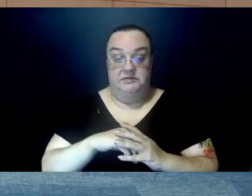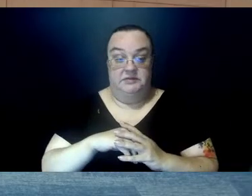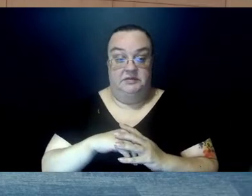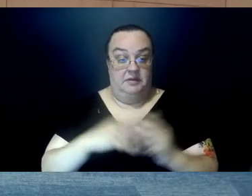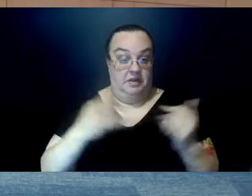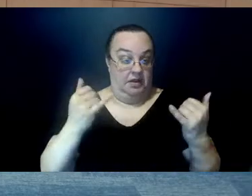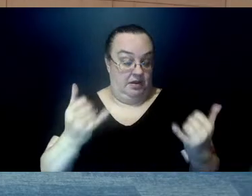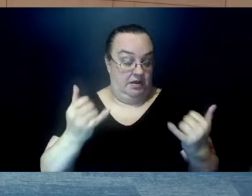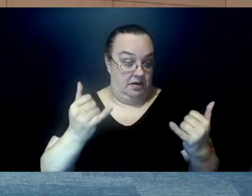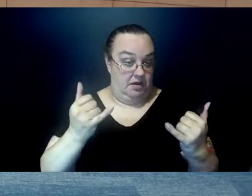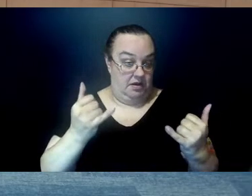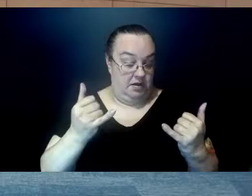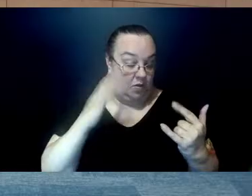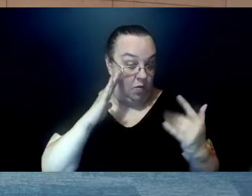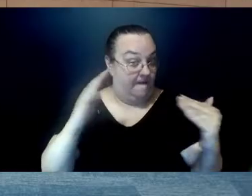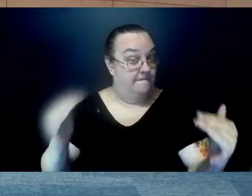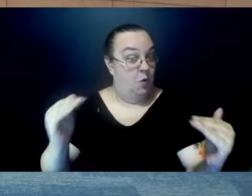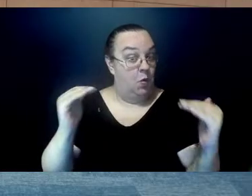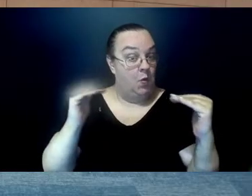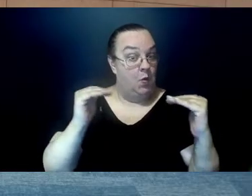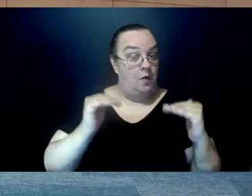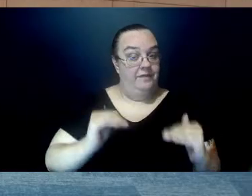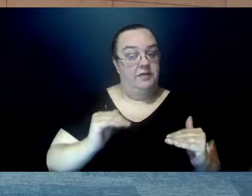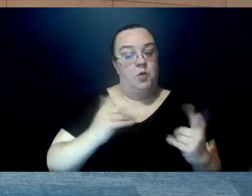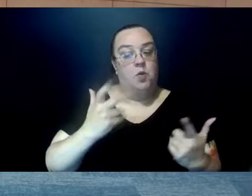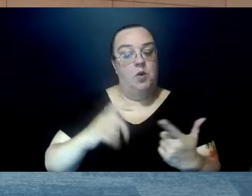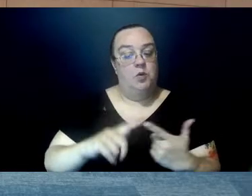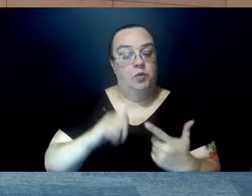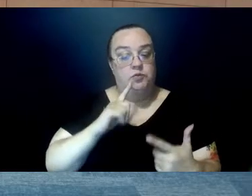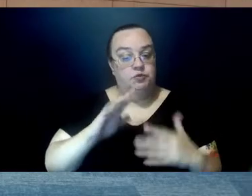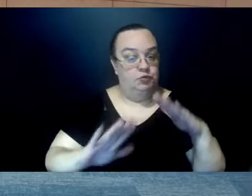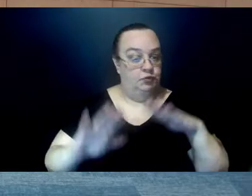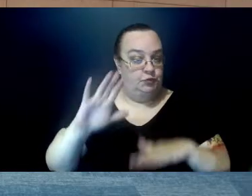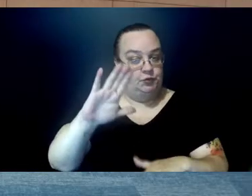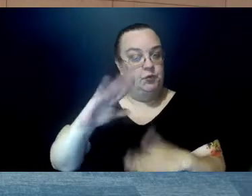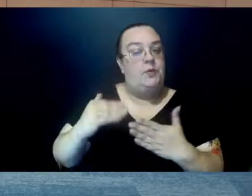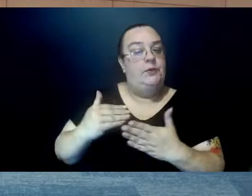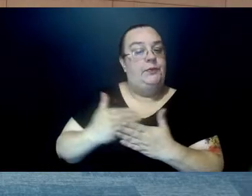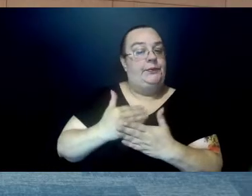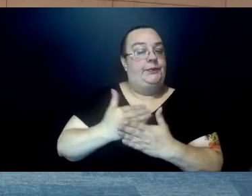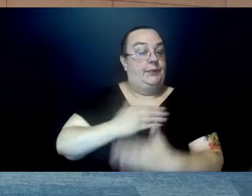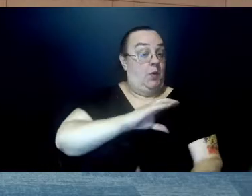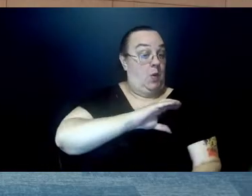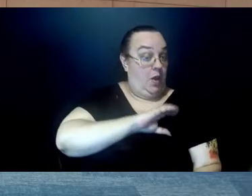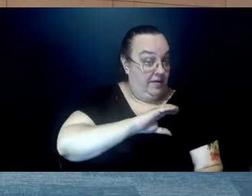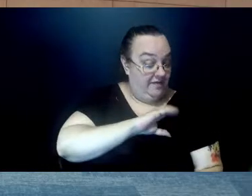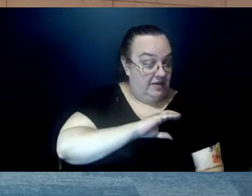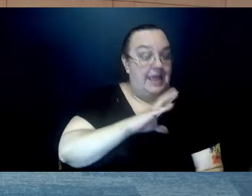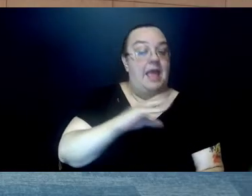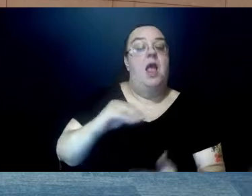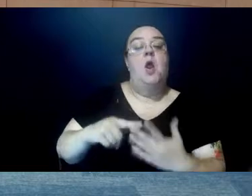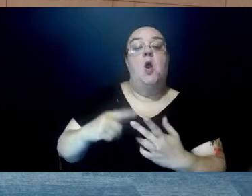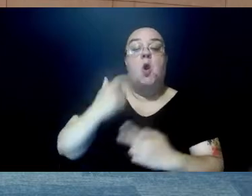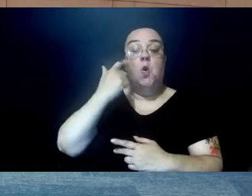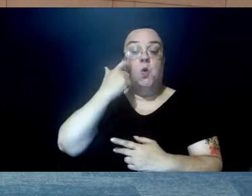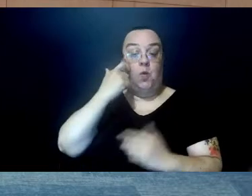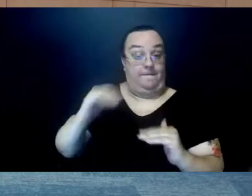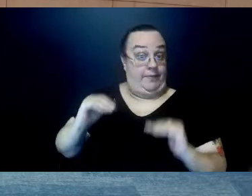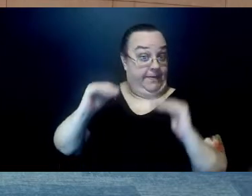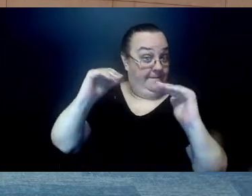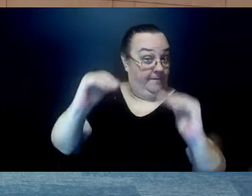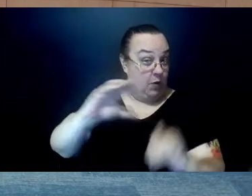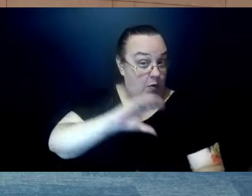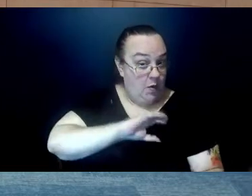Now we will move to swear in our new officer and our newly promoted officer. So let's